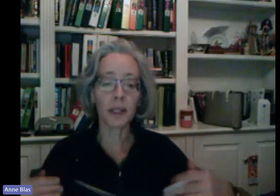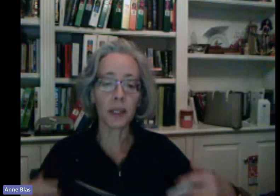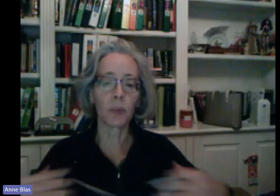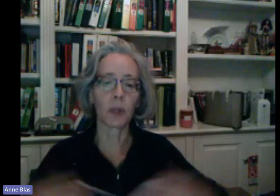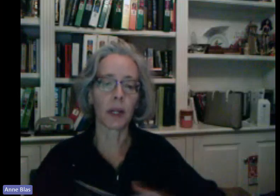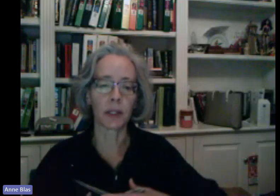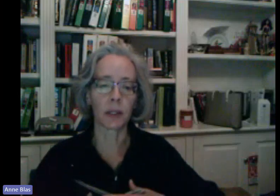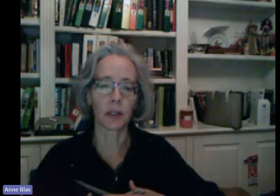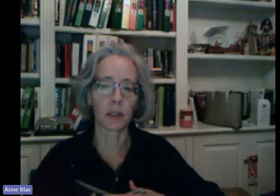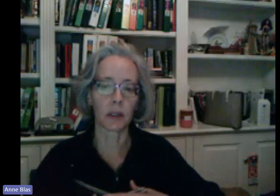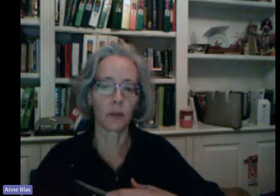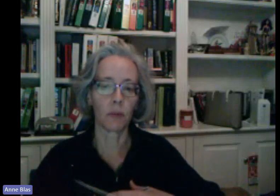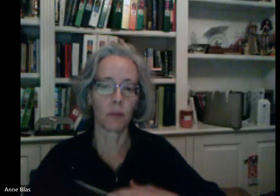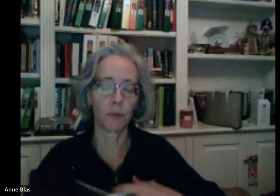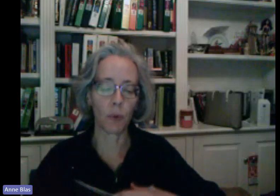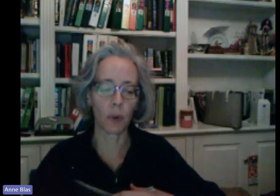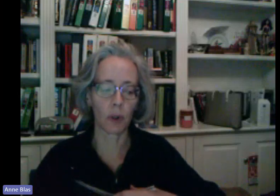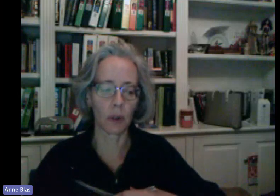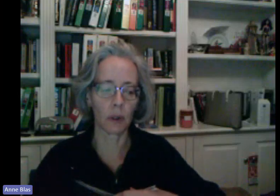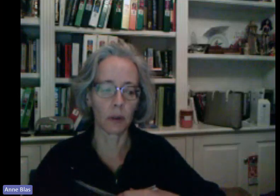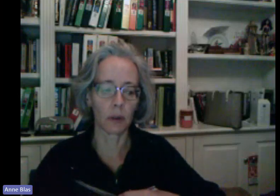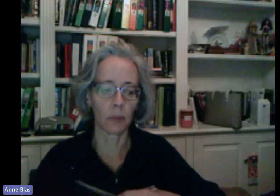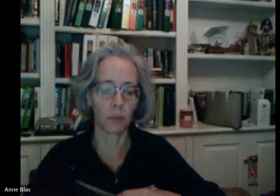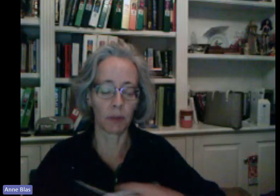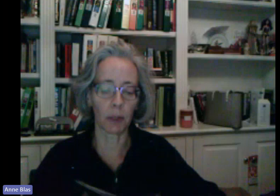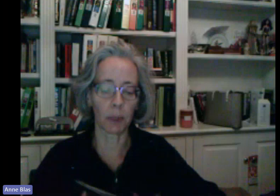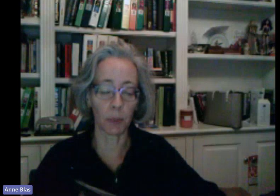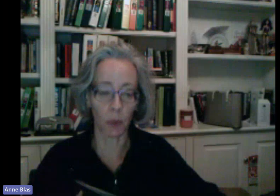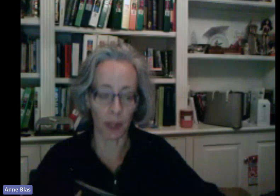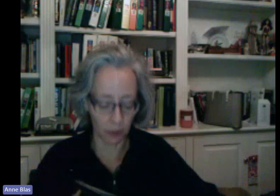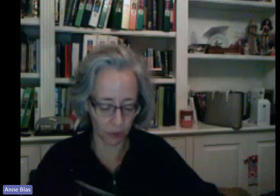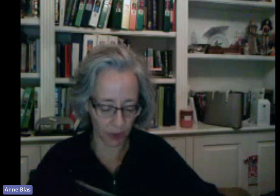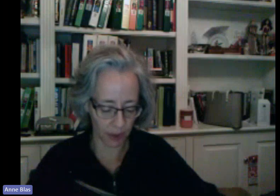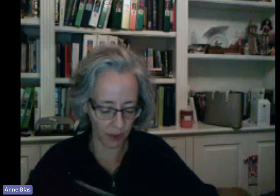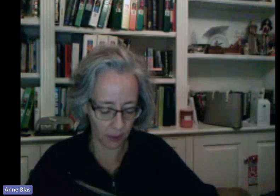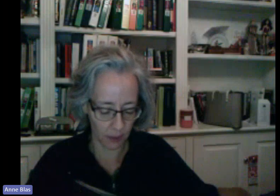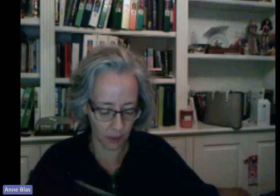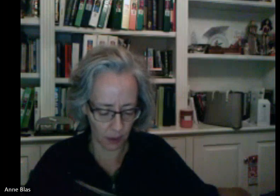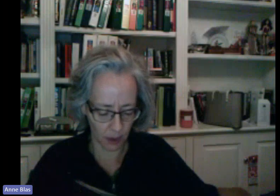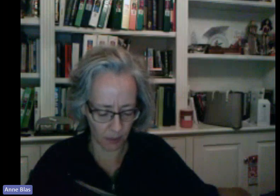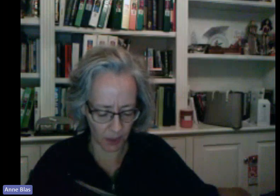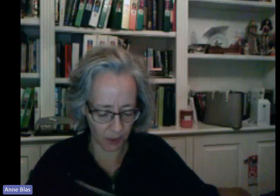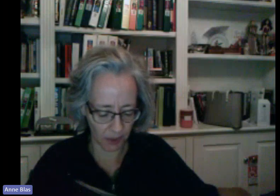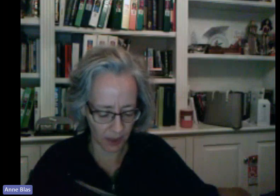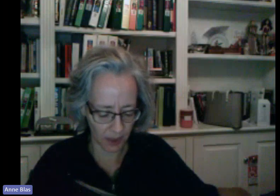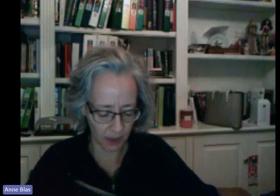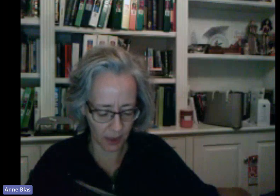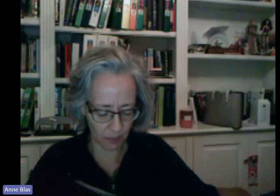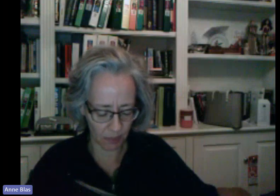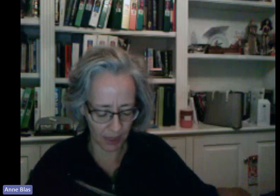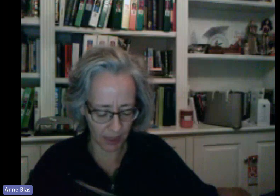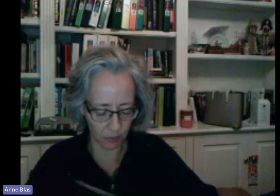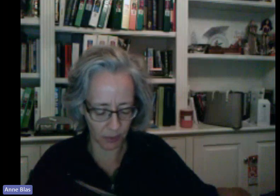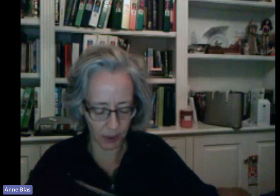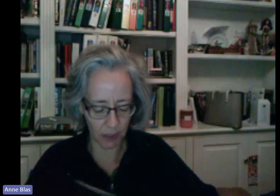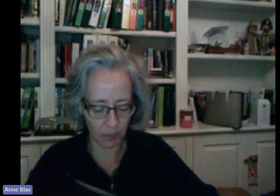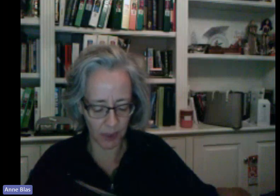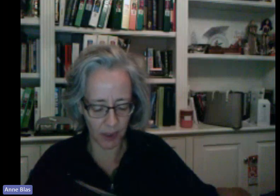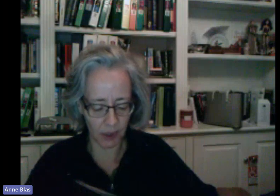when I see reluctance for developing more housing, I think it